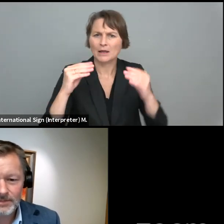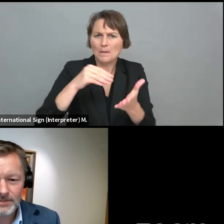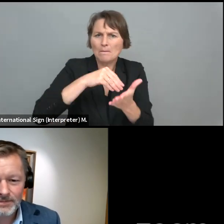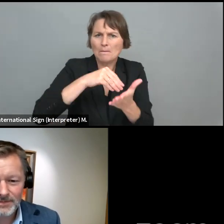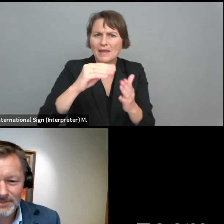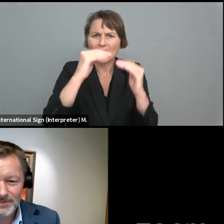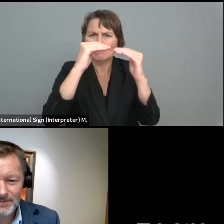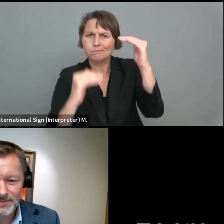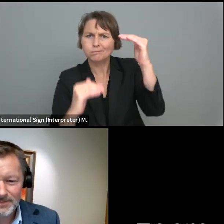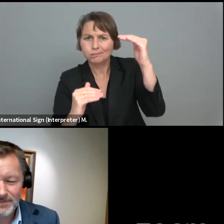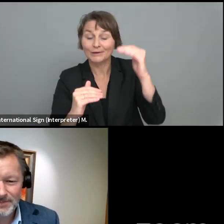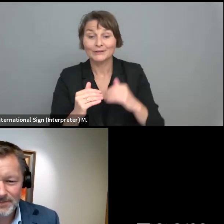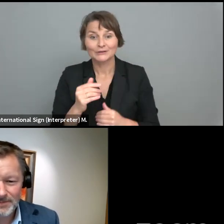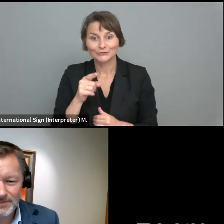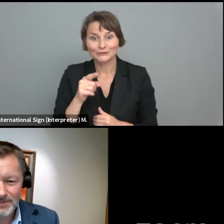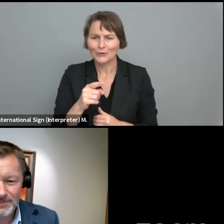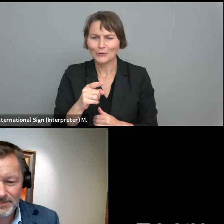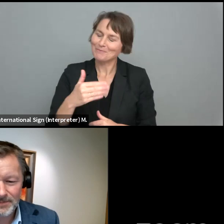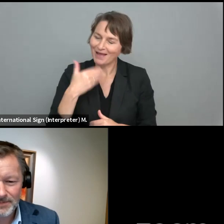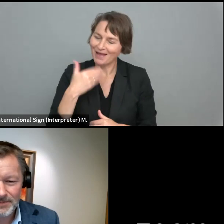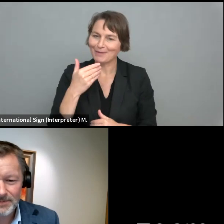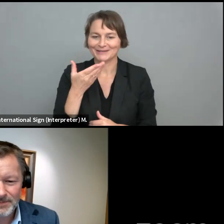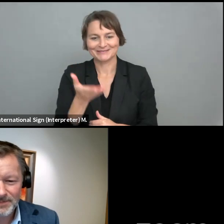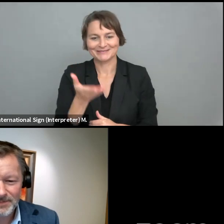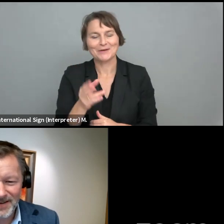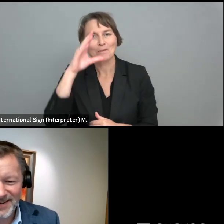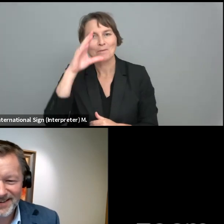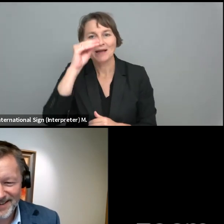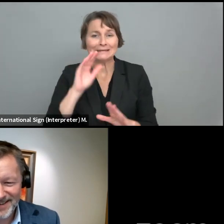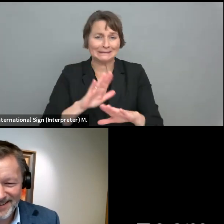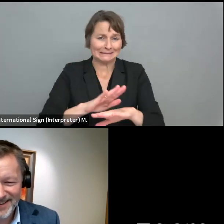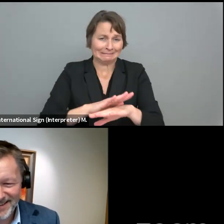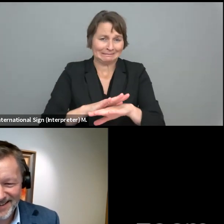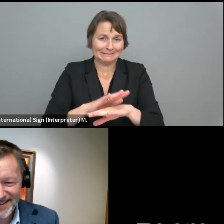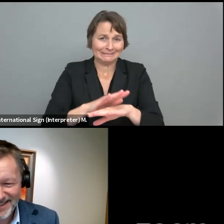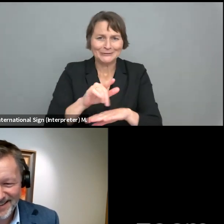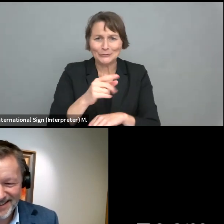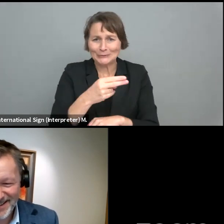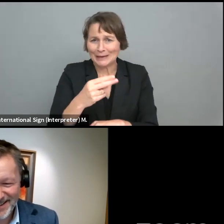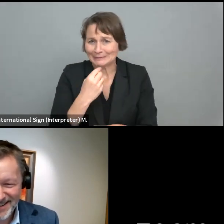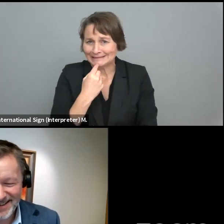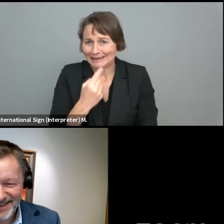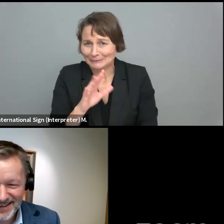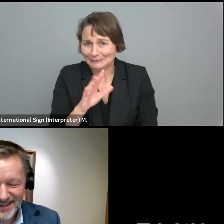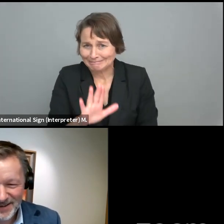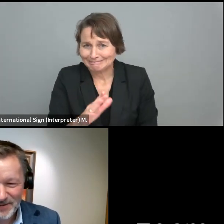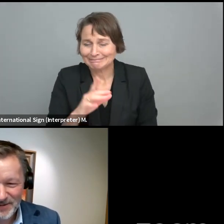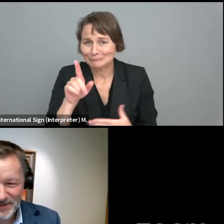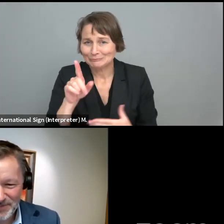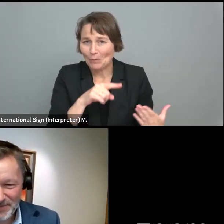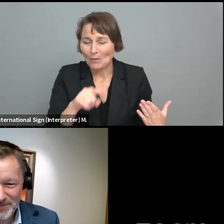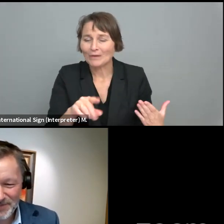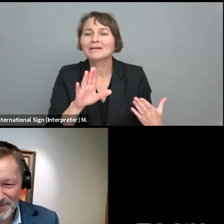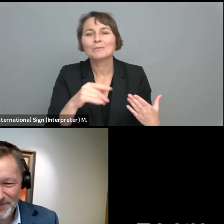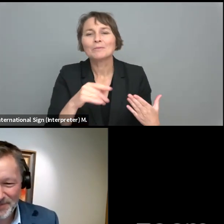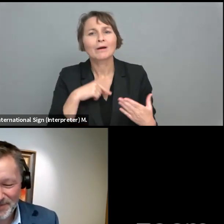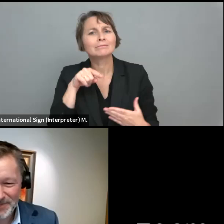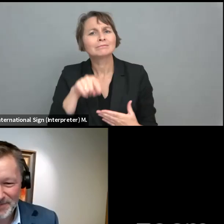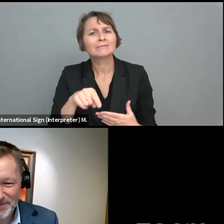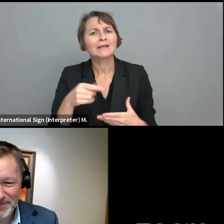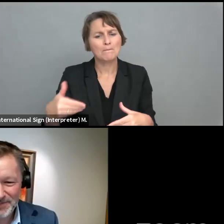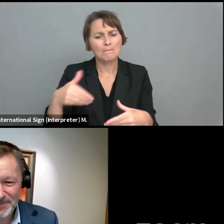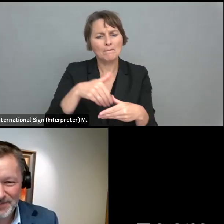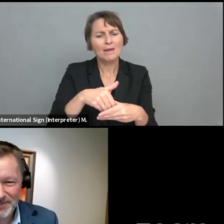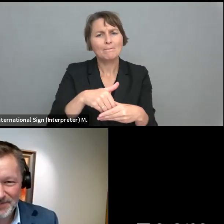Viglundsoon, who I've apologized to in advance in case I'm butchering his name, is served as Member of Parliament